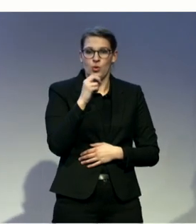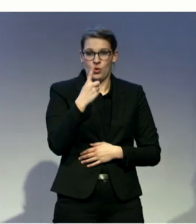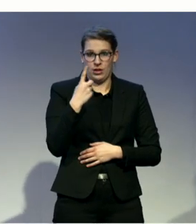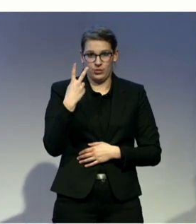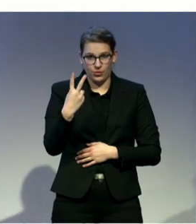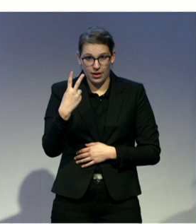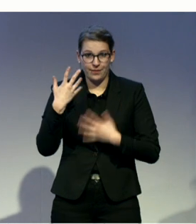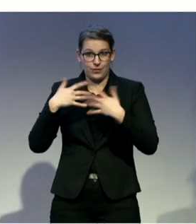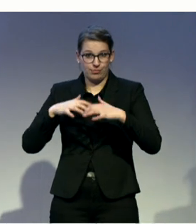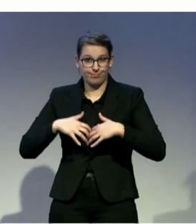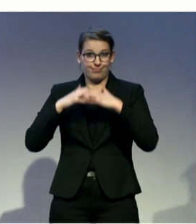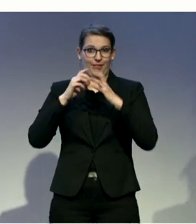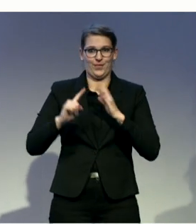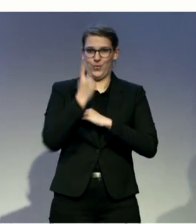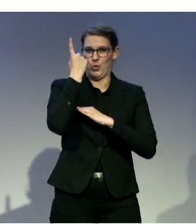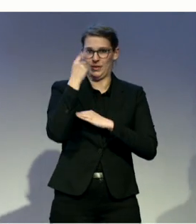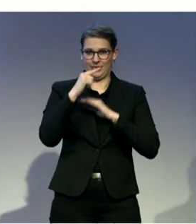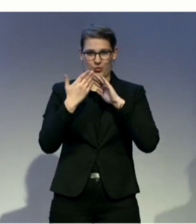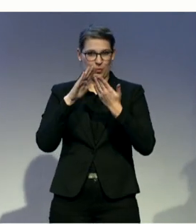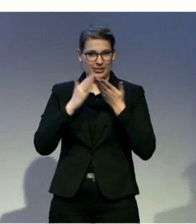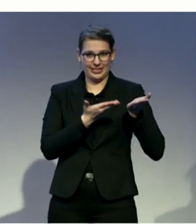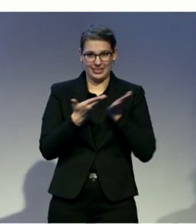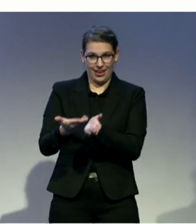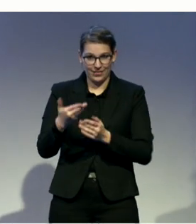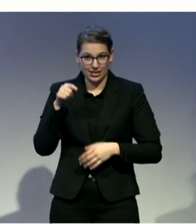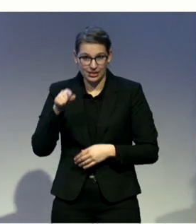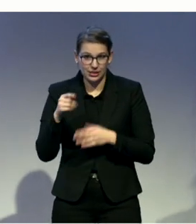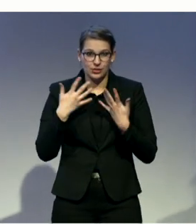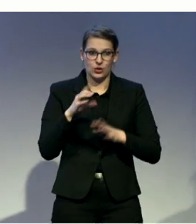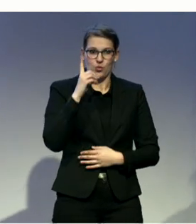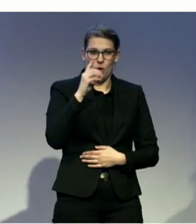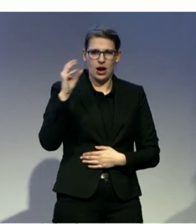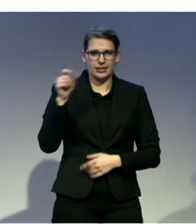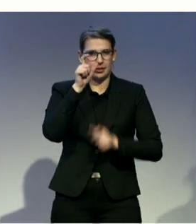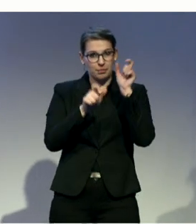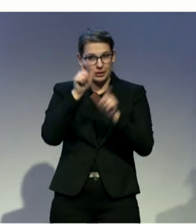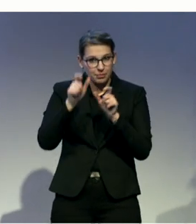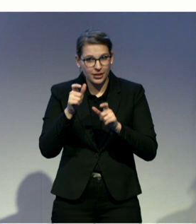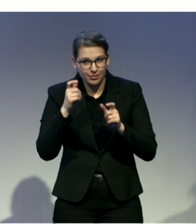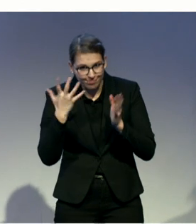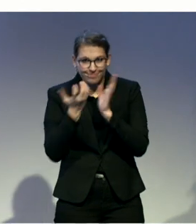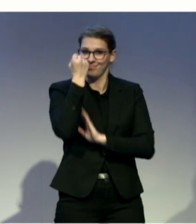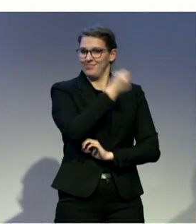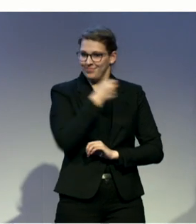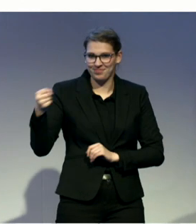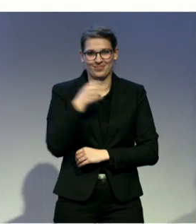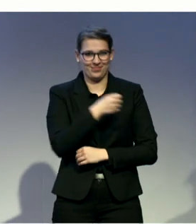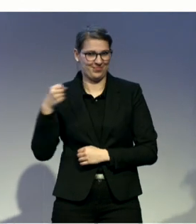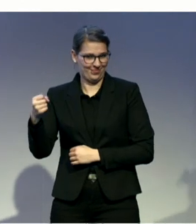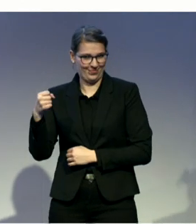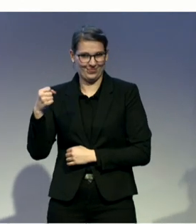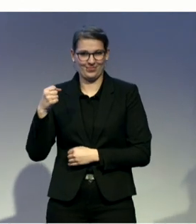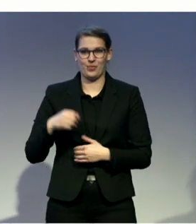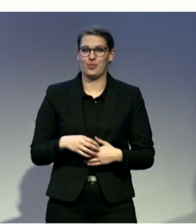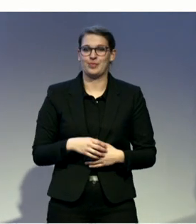from our services, and 17 people are now living independent outside of any service, enjoying